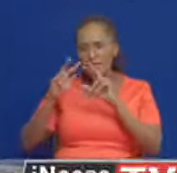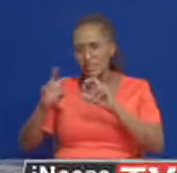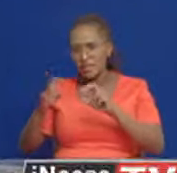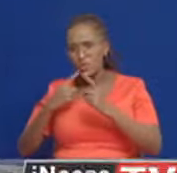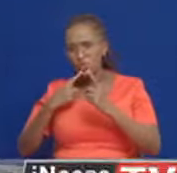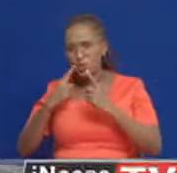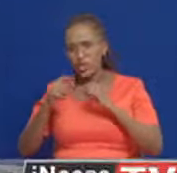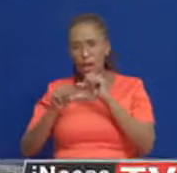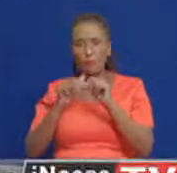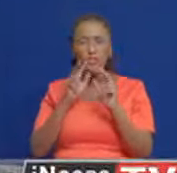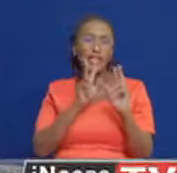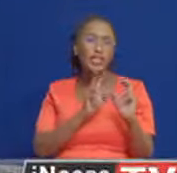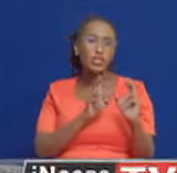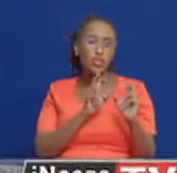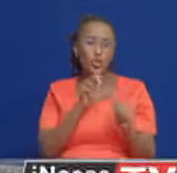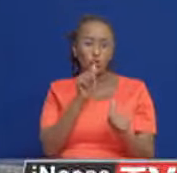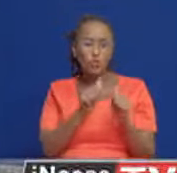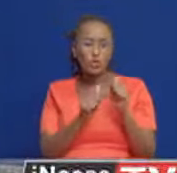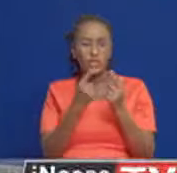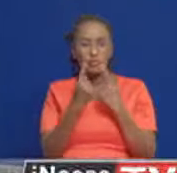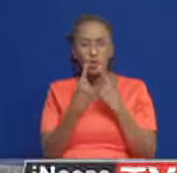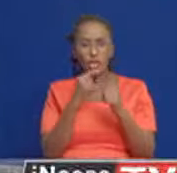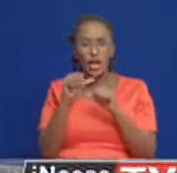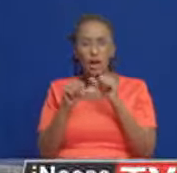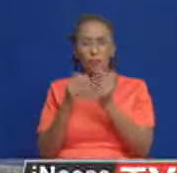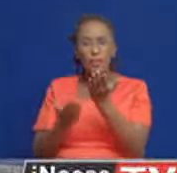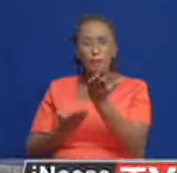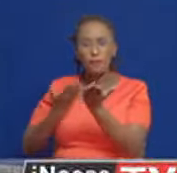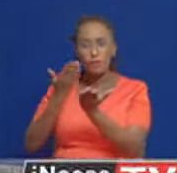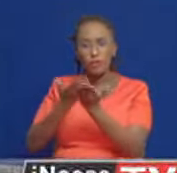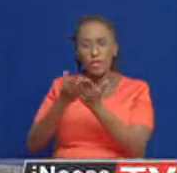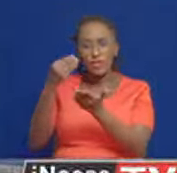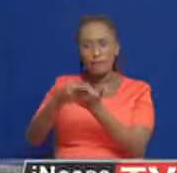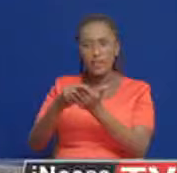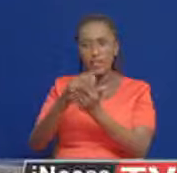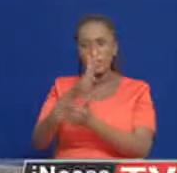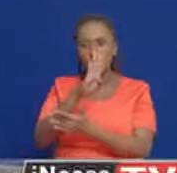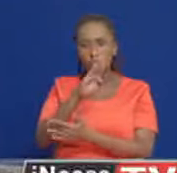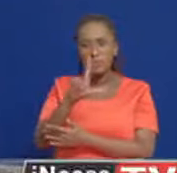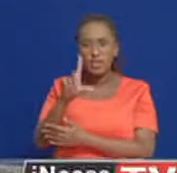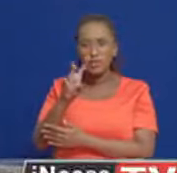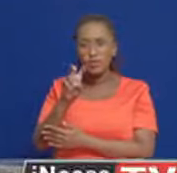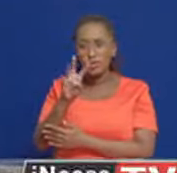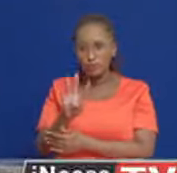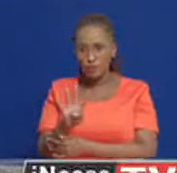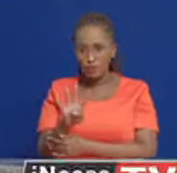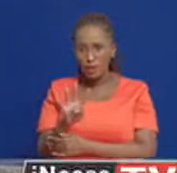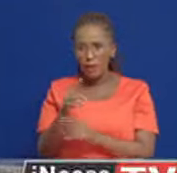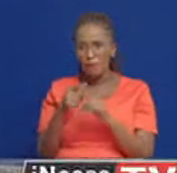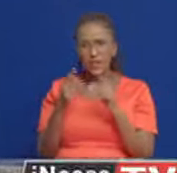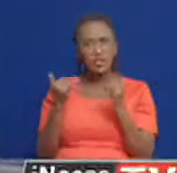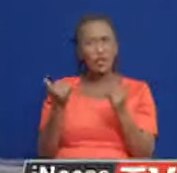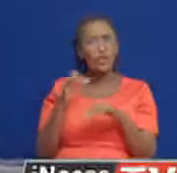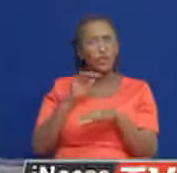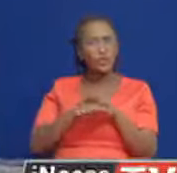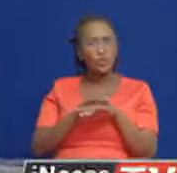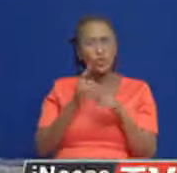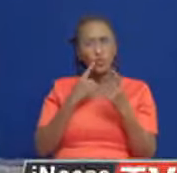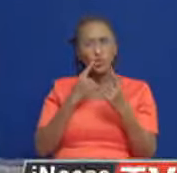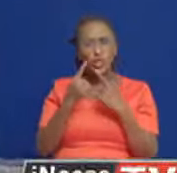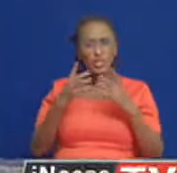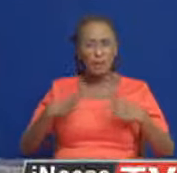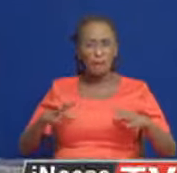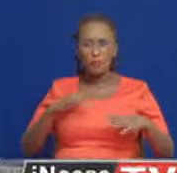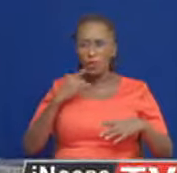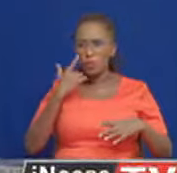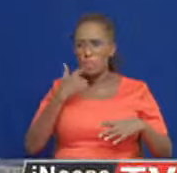issues that have been raised regarding the proposals in the Finance Bill 2024. But let's speak to those who formulate those.